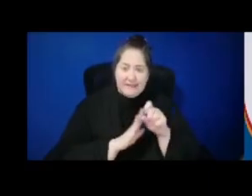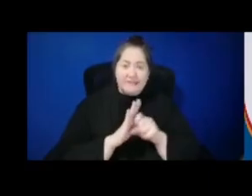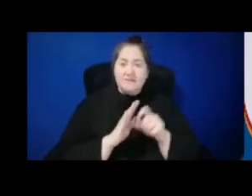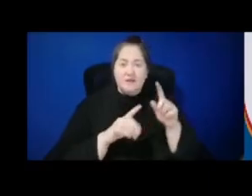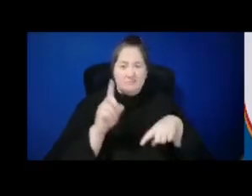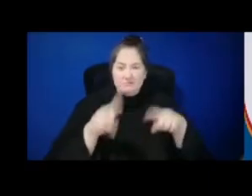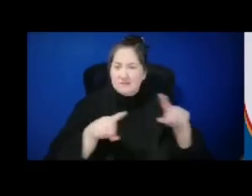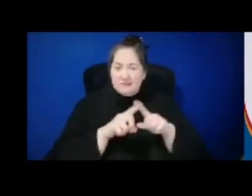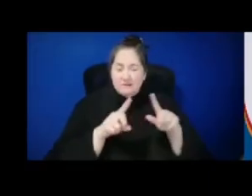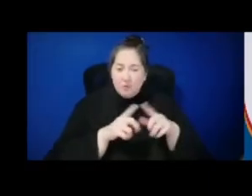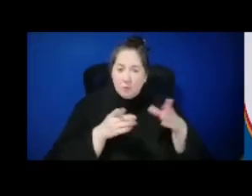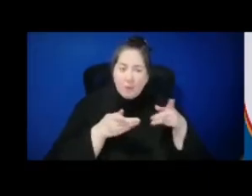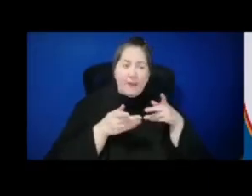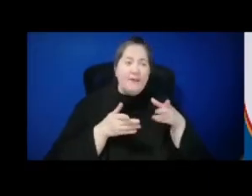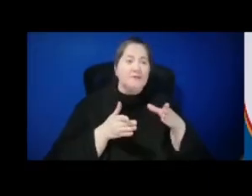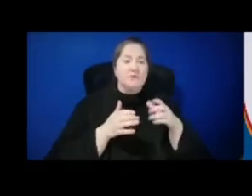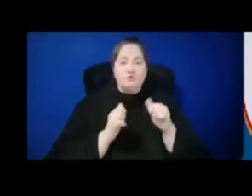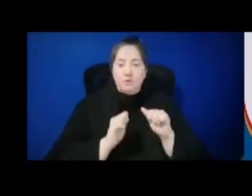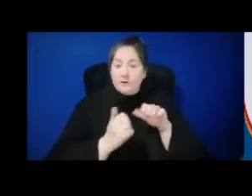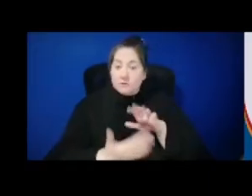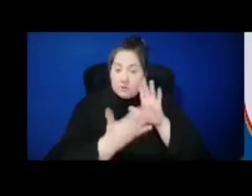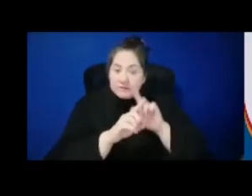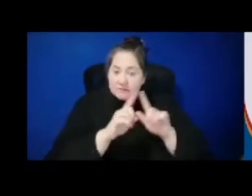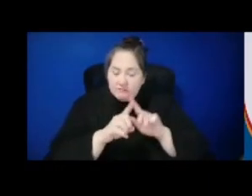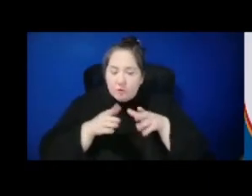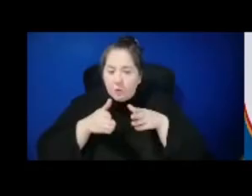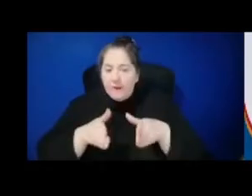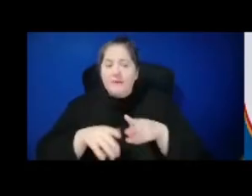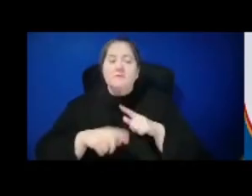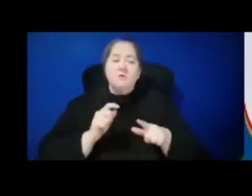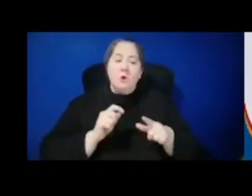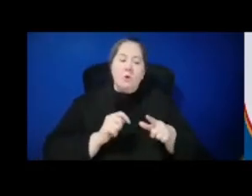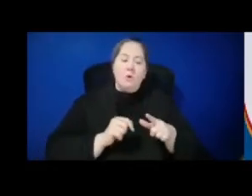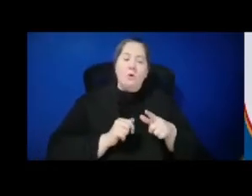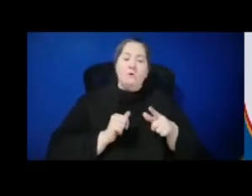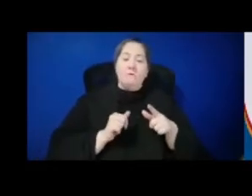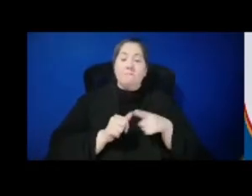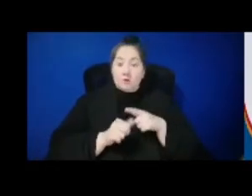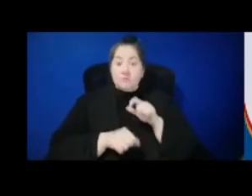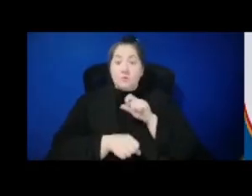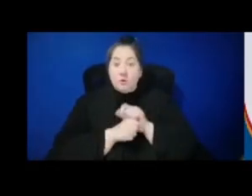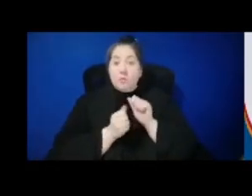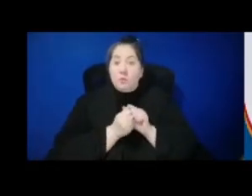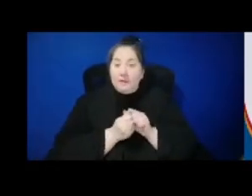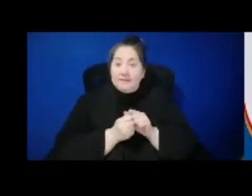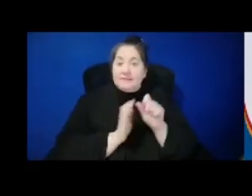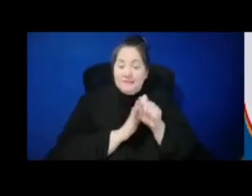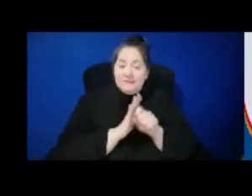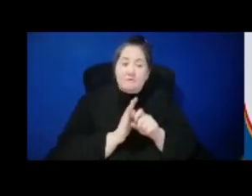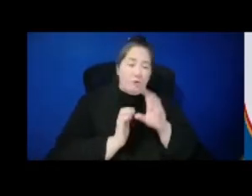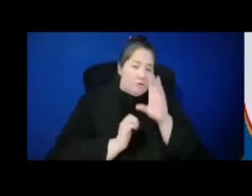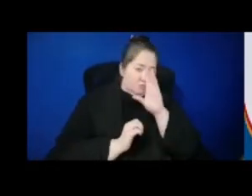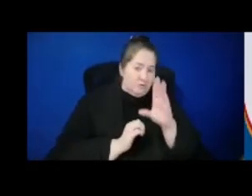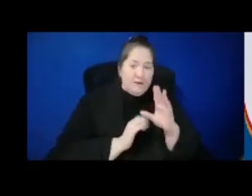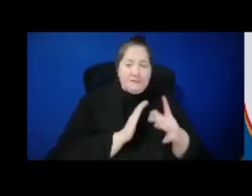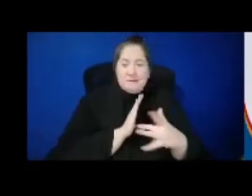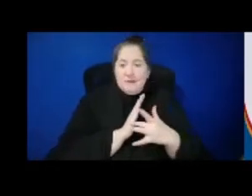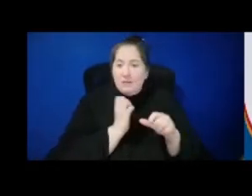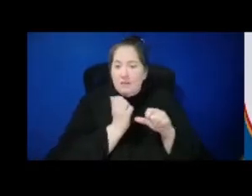to address this in different ways. So the first thing is we work with states to provide direct technical assistance. And part of that is a peer-to-peer